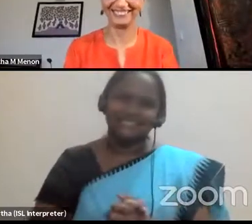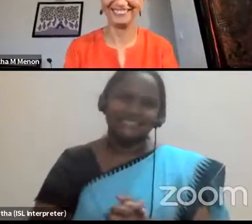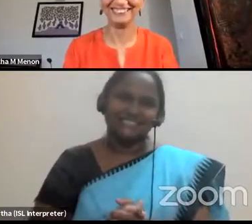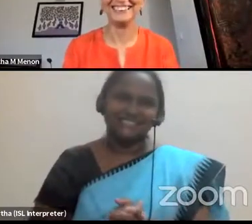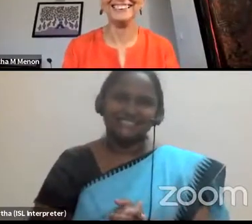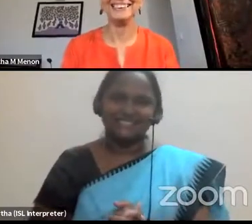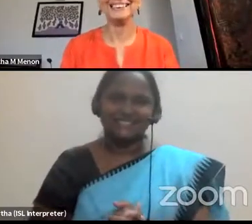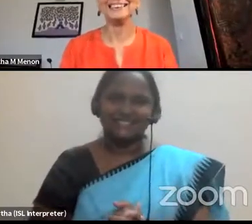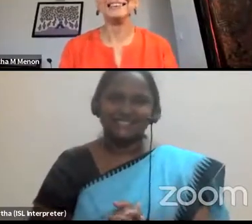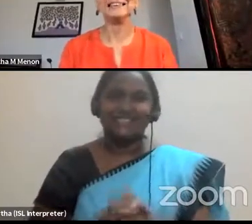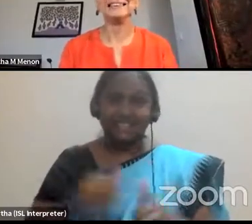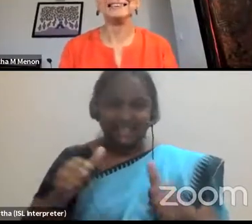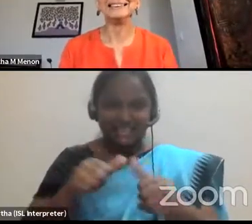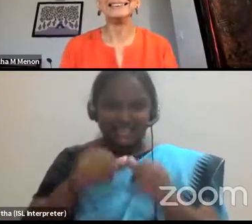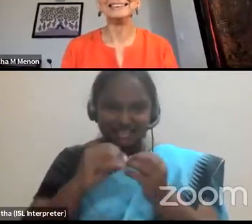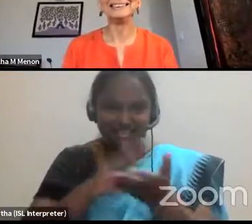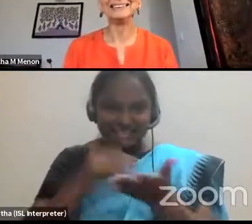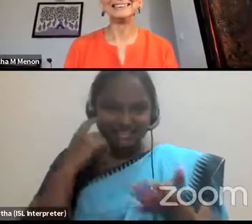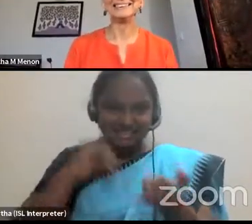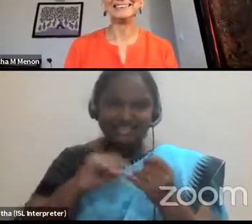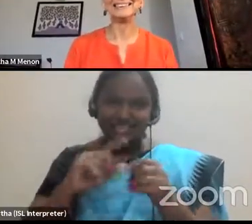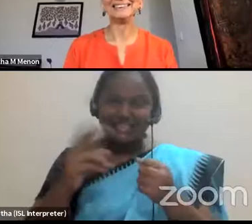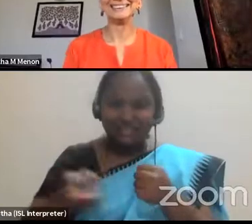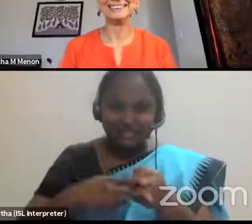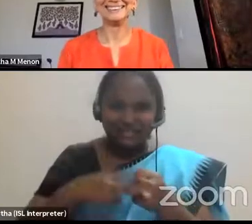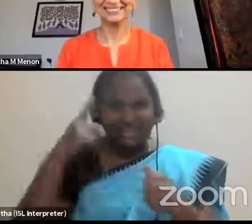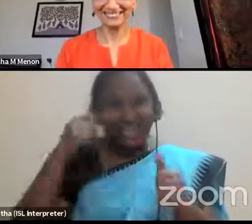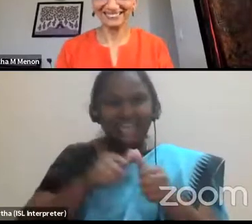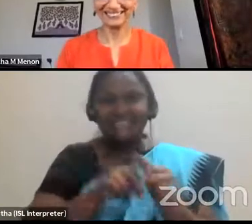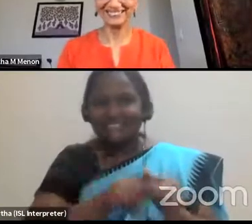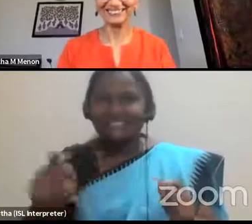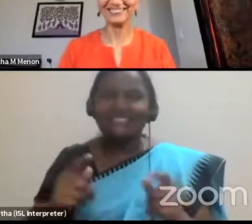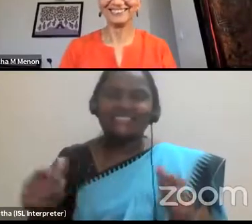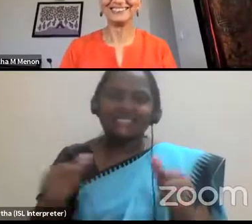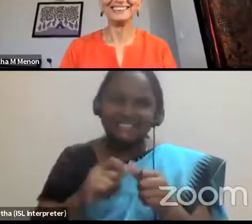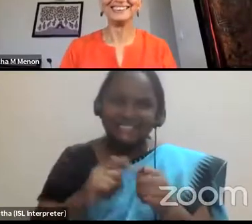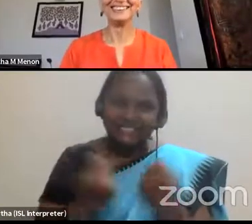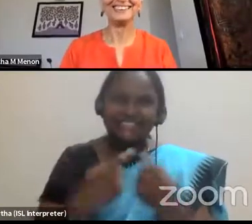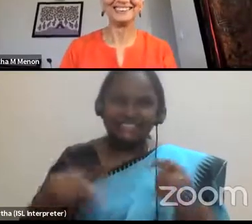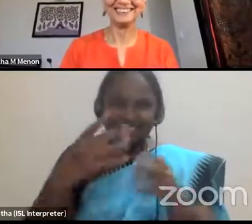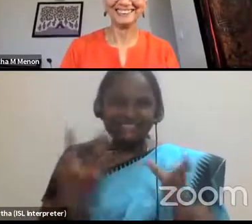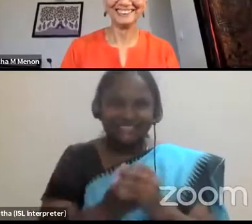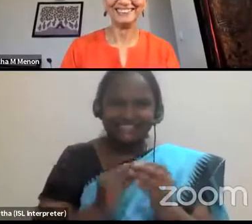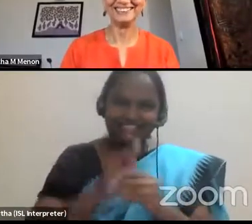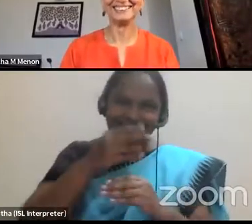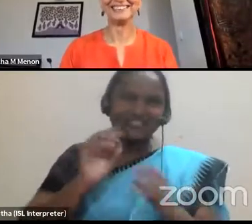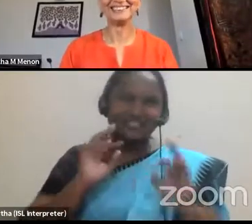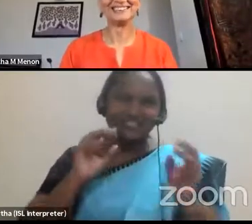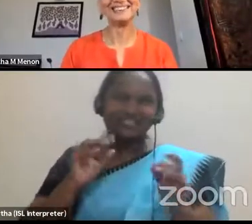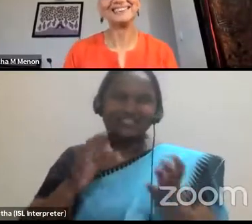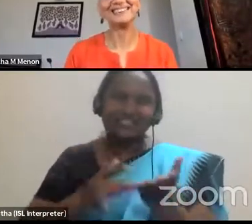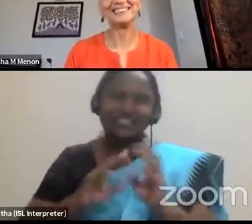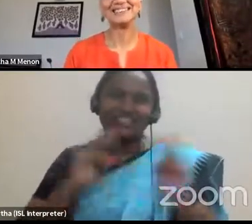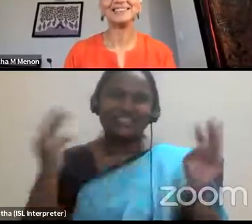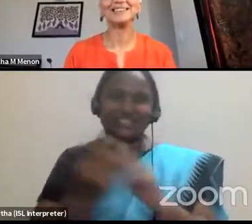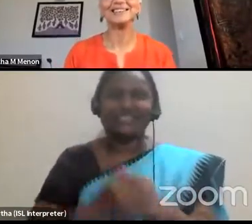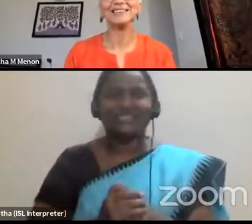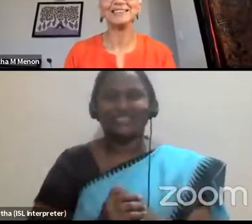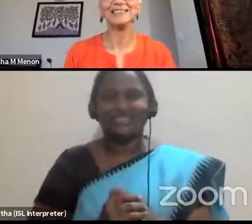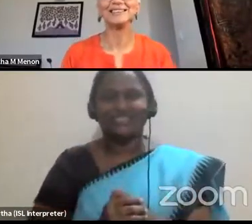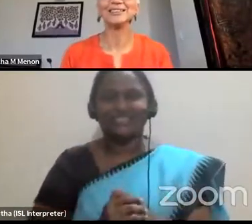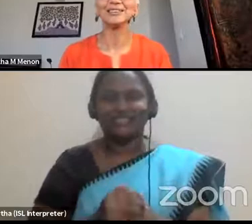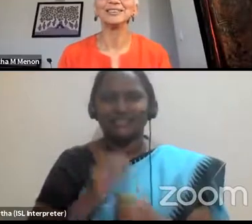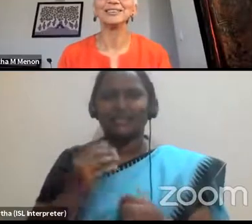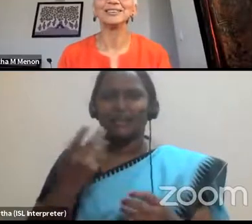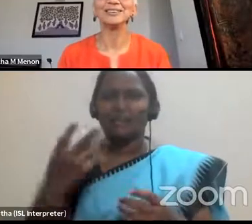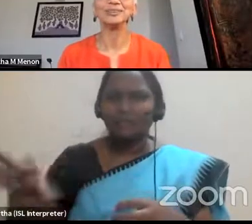So, Abhishek, you better keep up with the Accenture team. They're going to overtake you in the physical world. So, Rekha, this brings up a